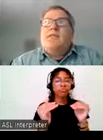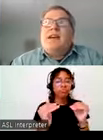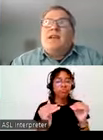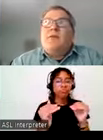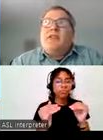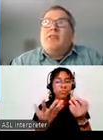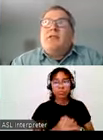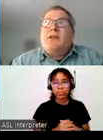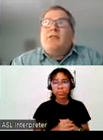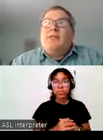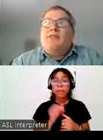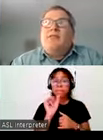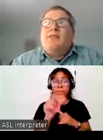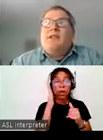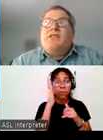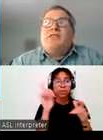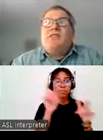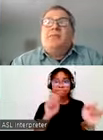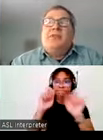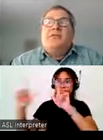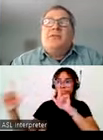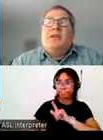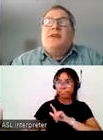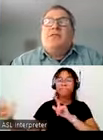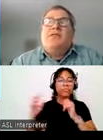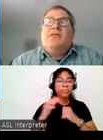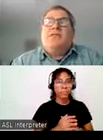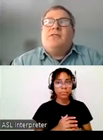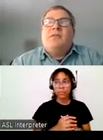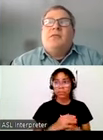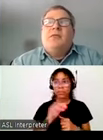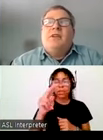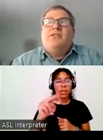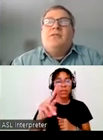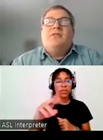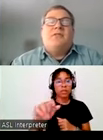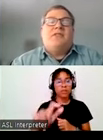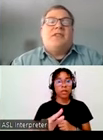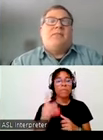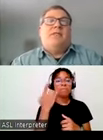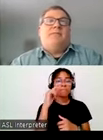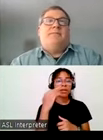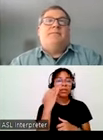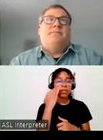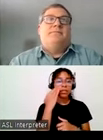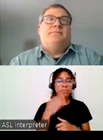With that, I will pass the microphone to Manajit Sengupta from NREL to discuss our renewable energy resource